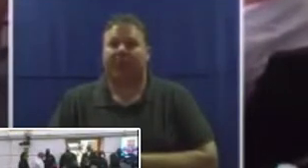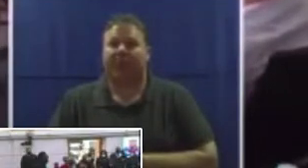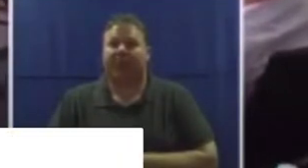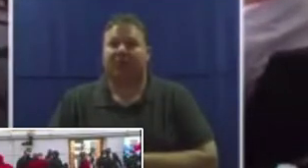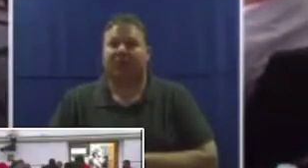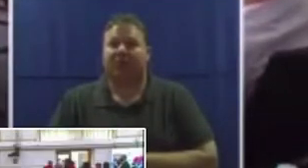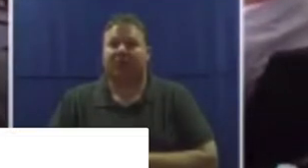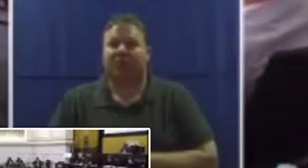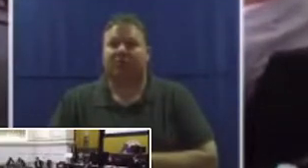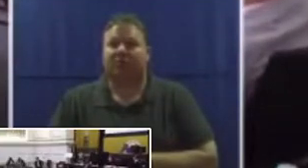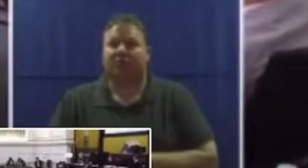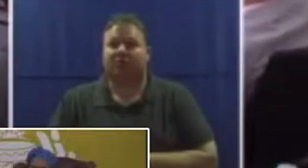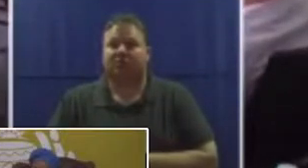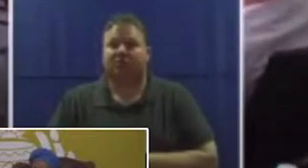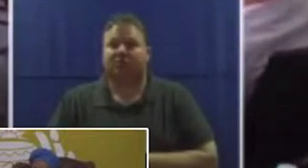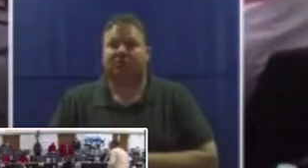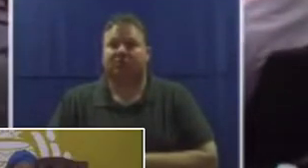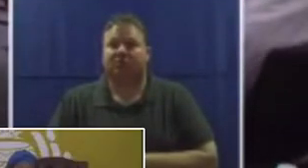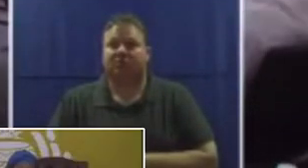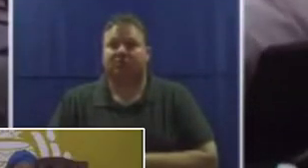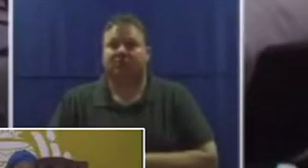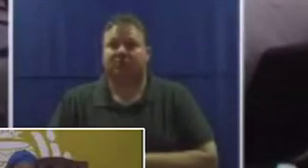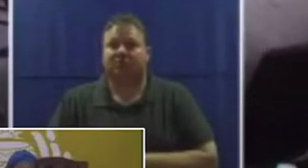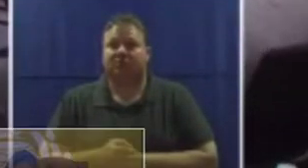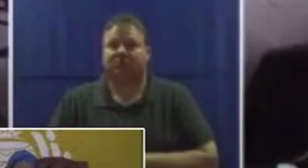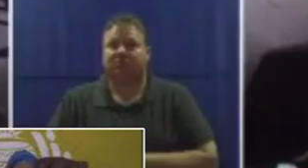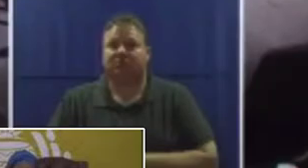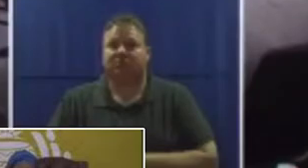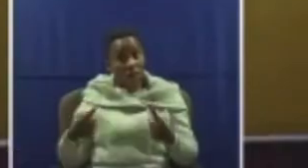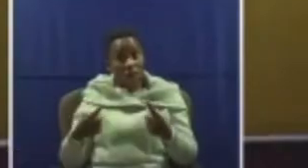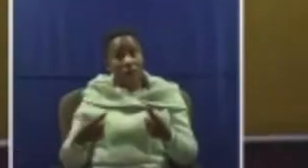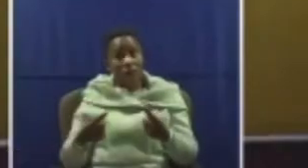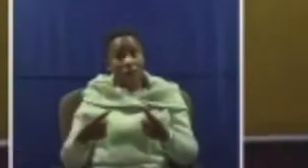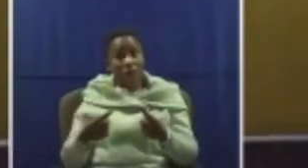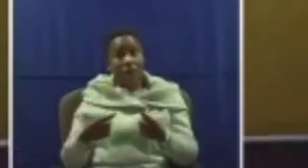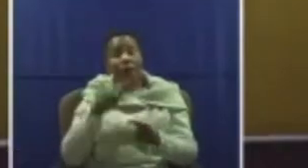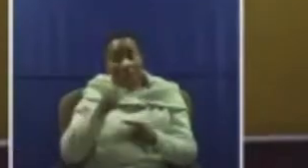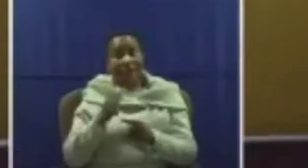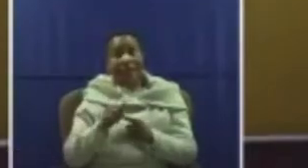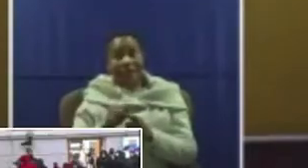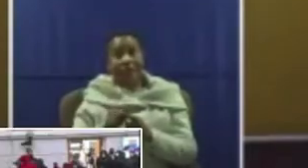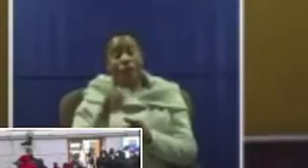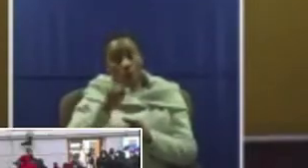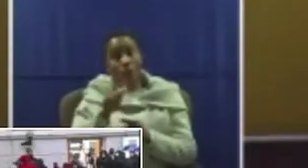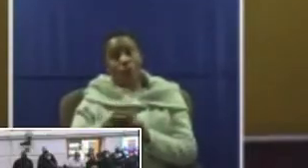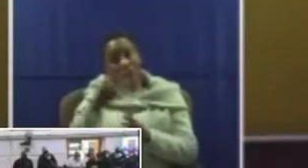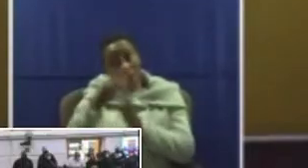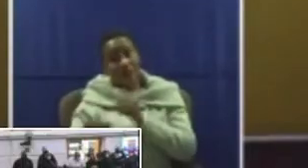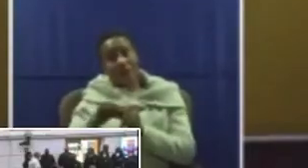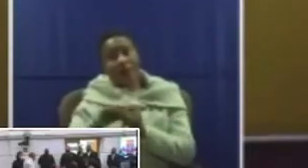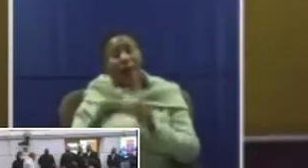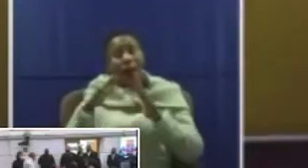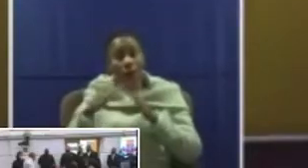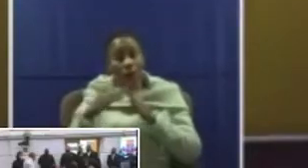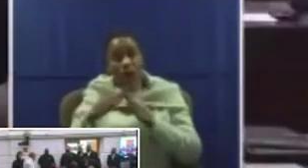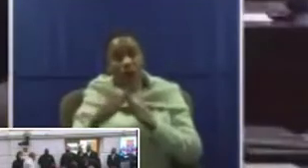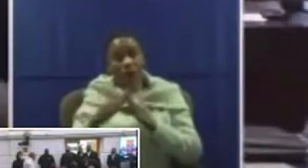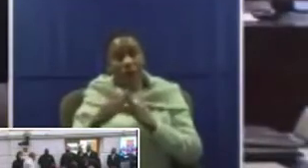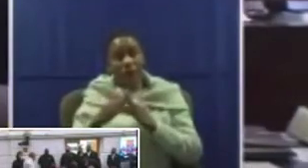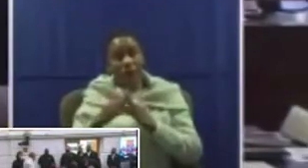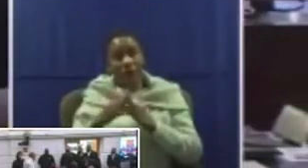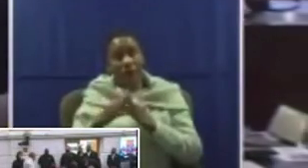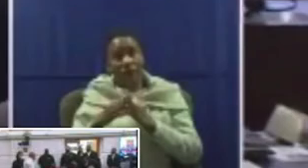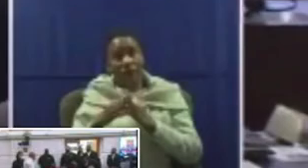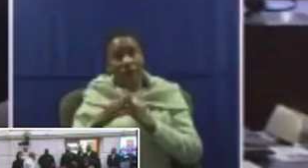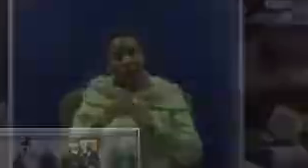Speaker. No, Speaker. Point of order. Please, I said leave the house. Leave the